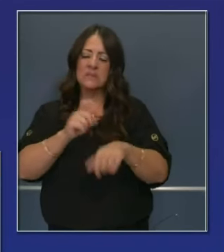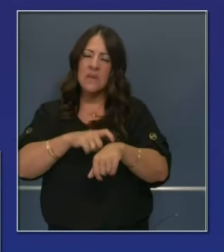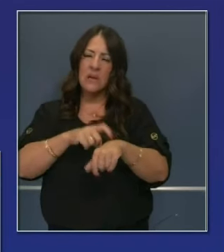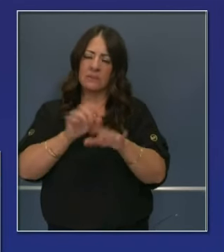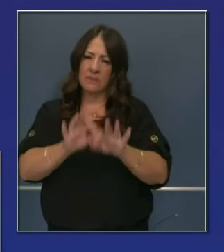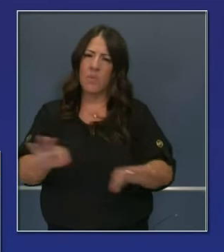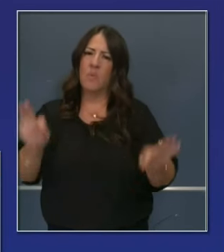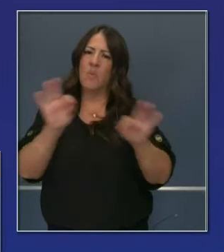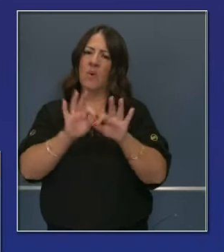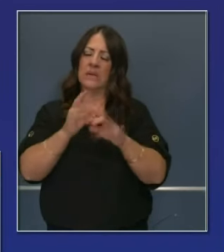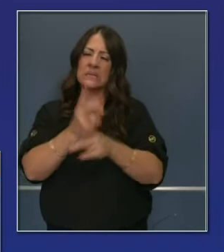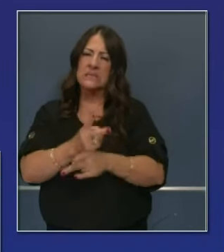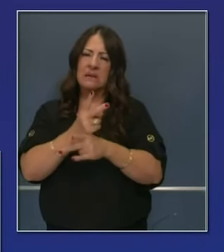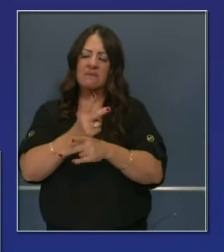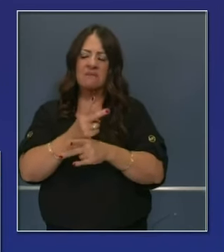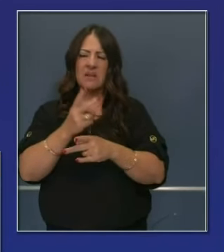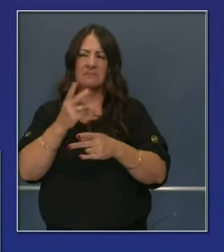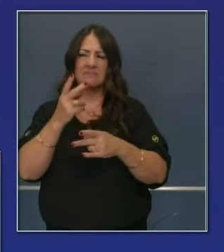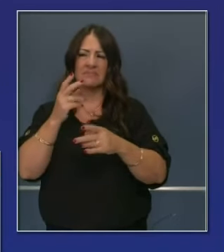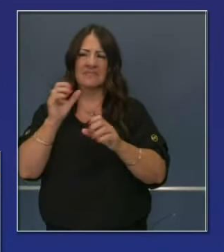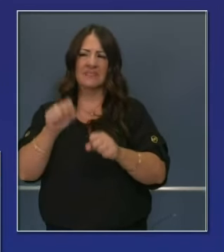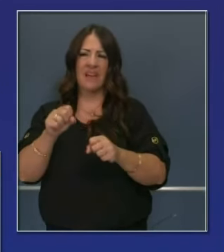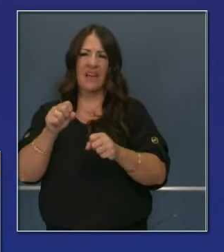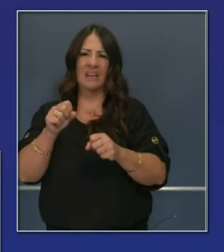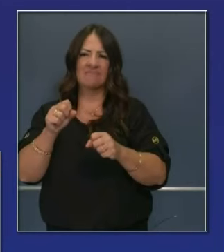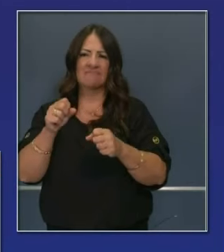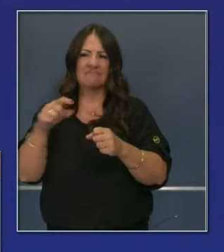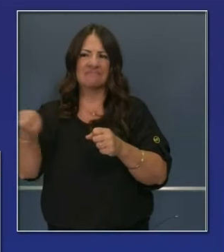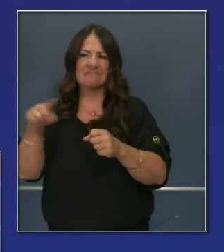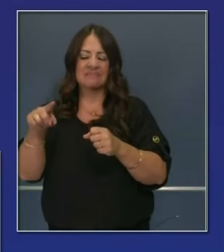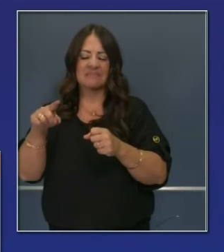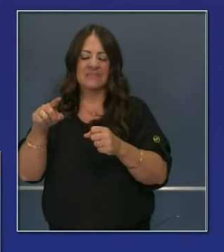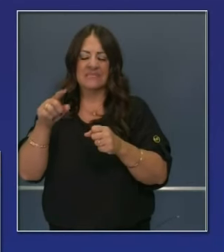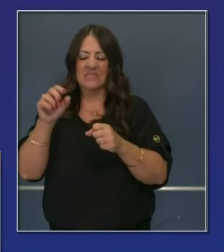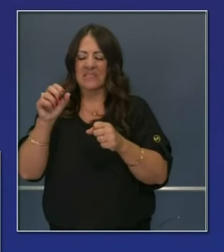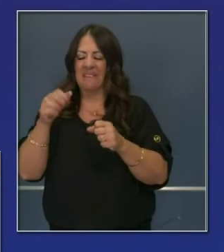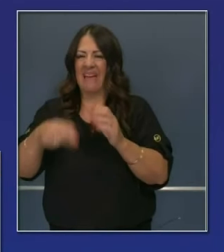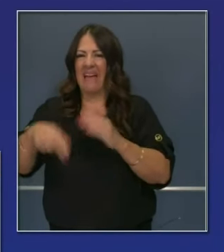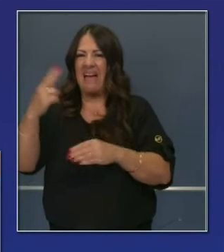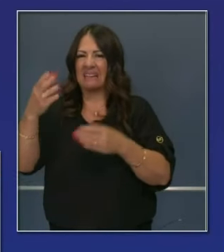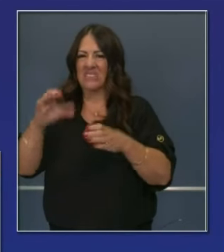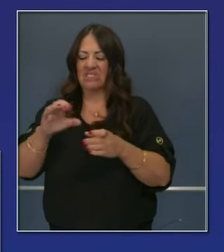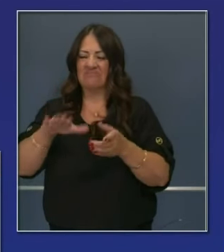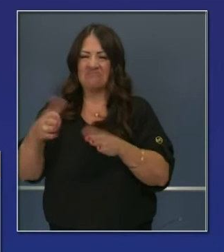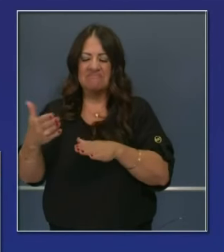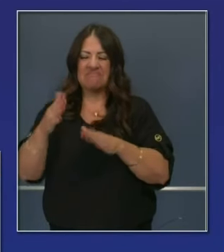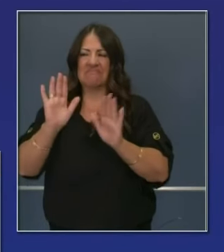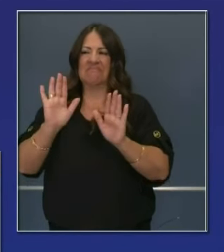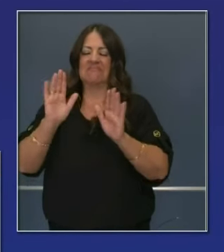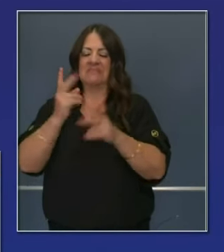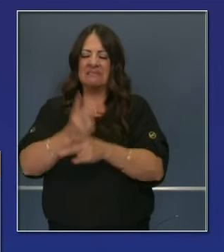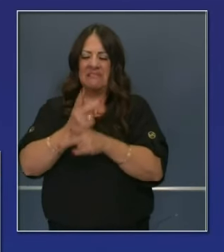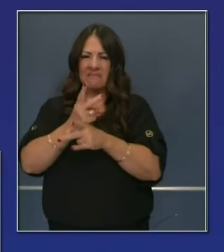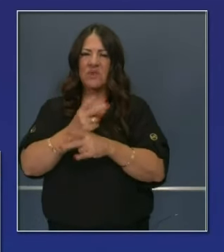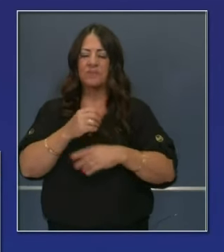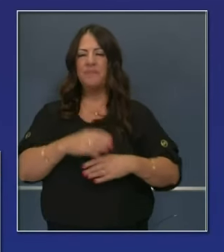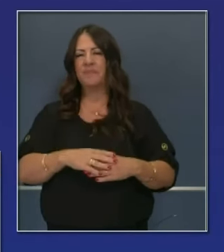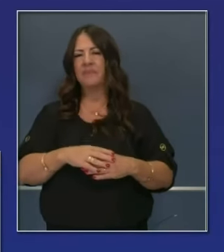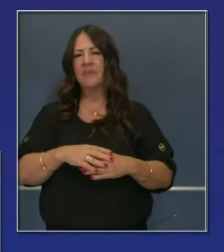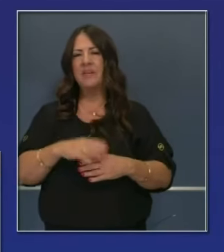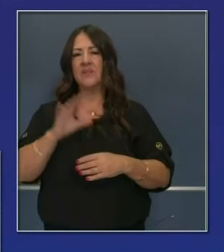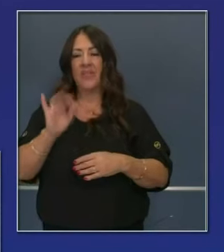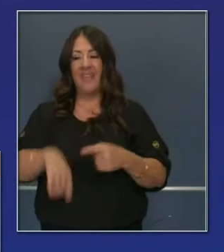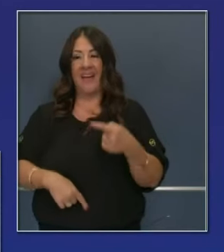obvious concern around mortality and morbidity. So just point of caution. And what more, again, do you need than this slide